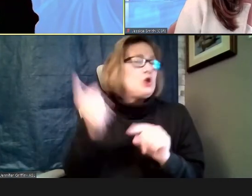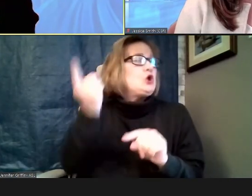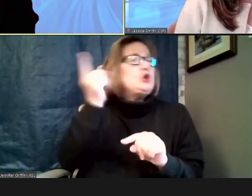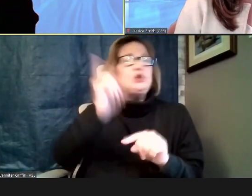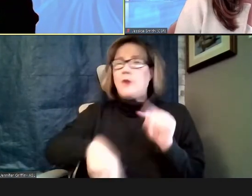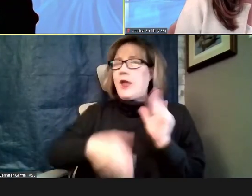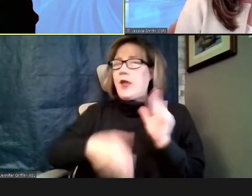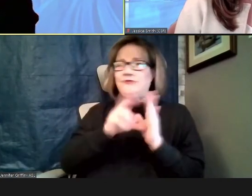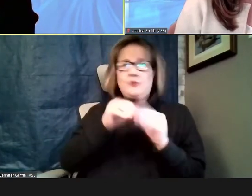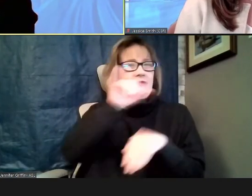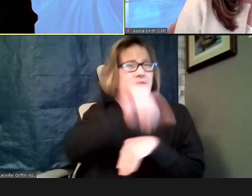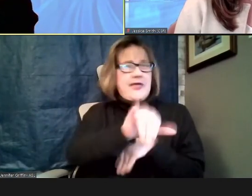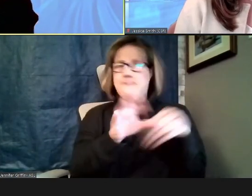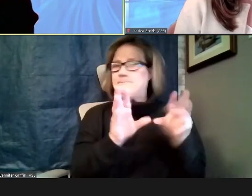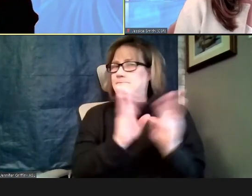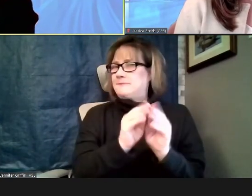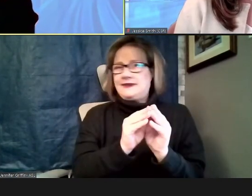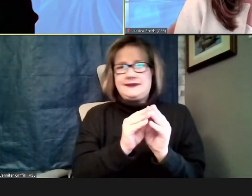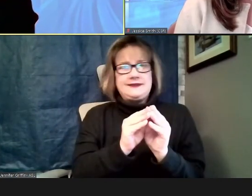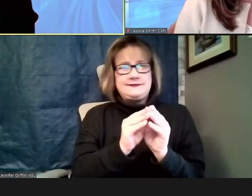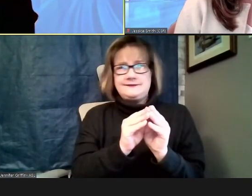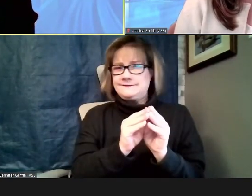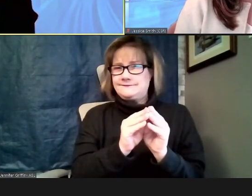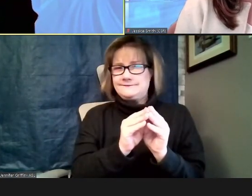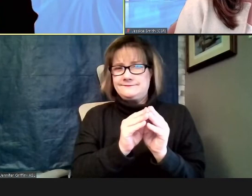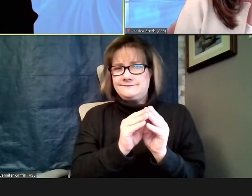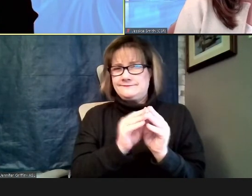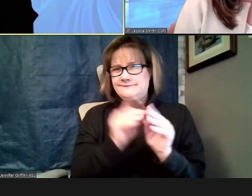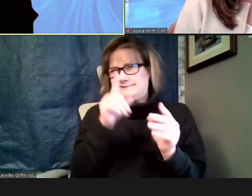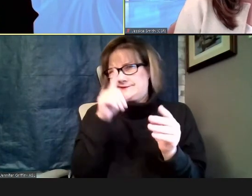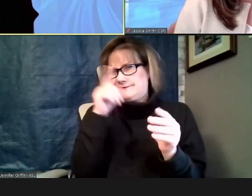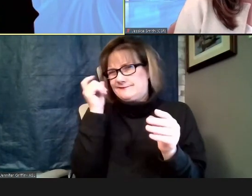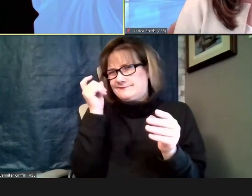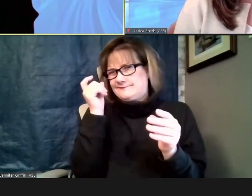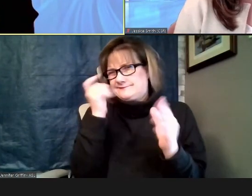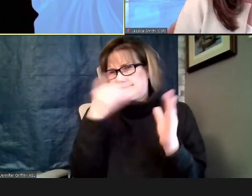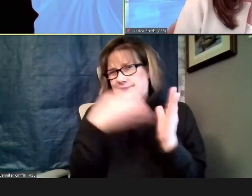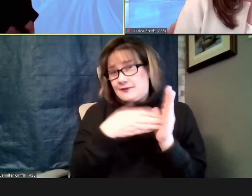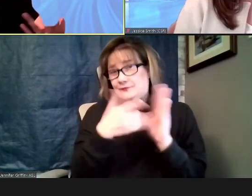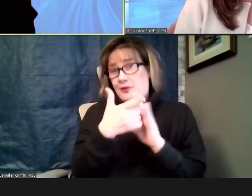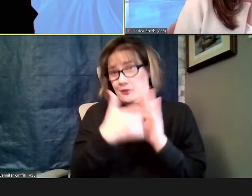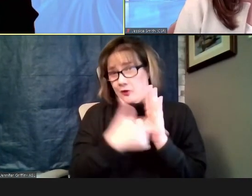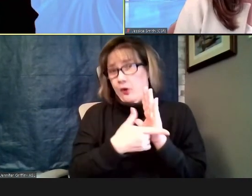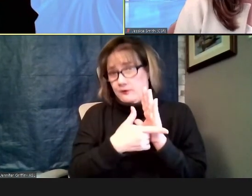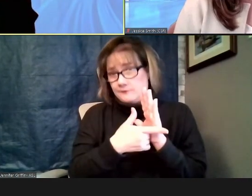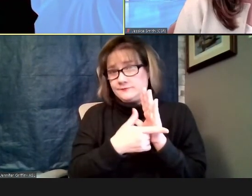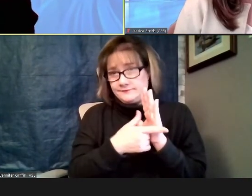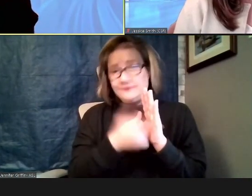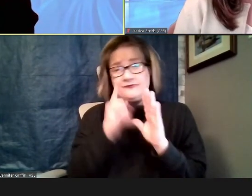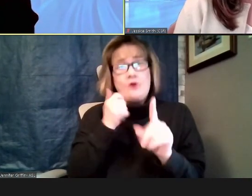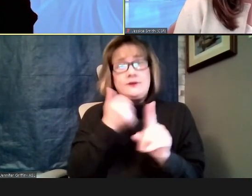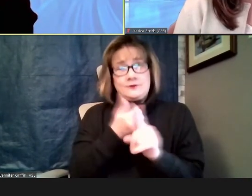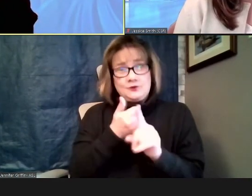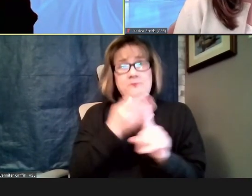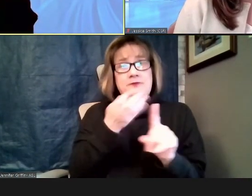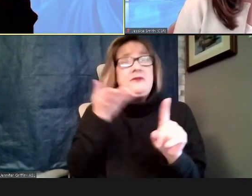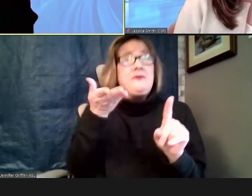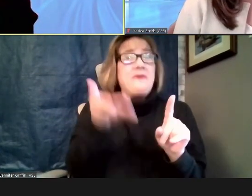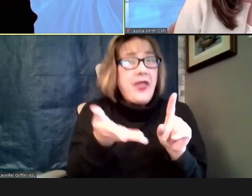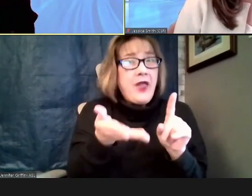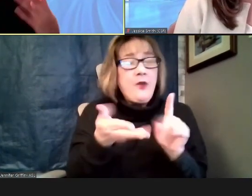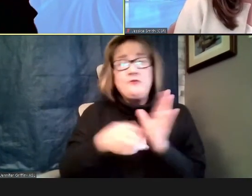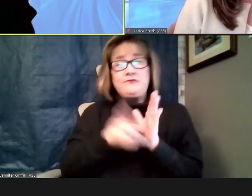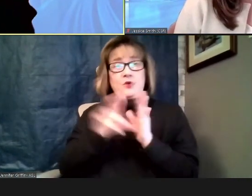meeting because it's against the law for you to be there and reviewing